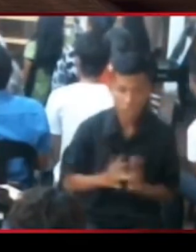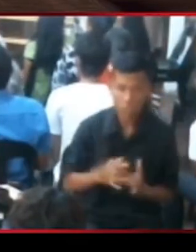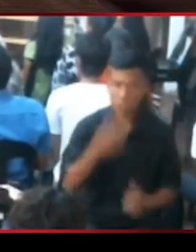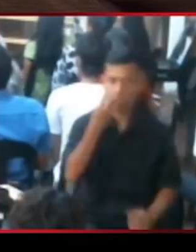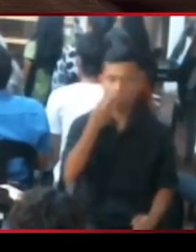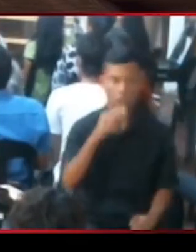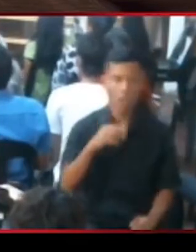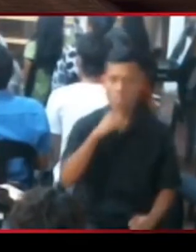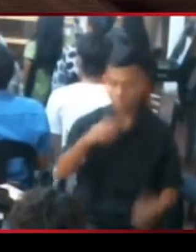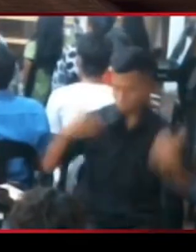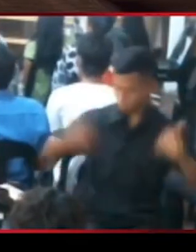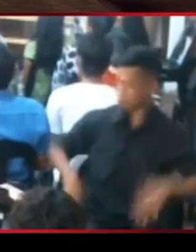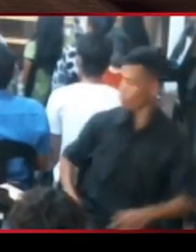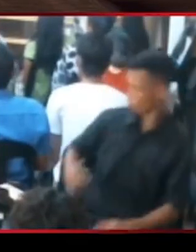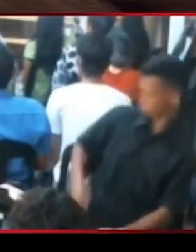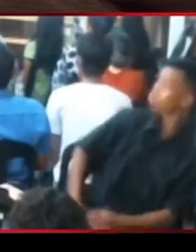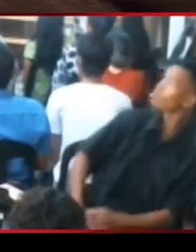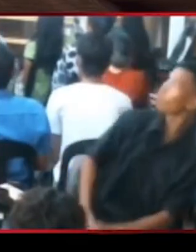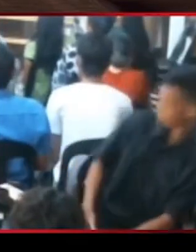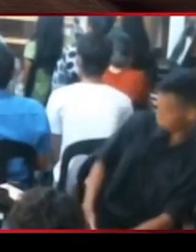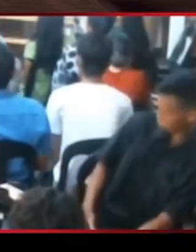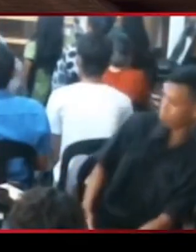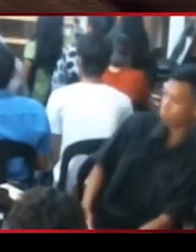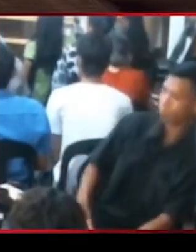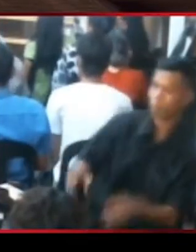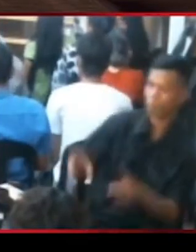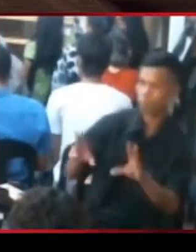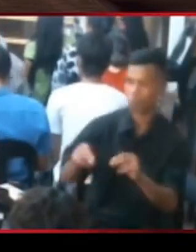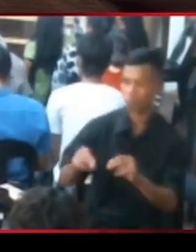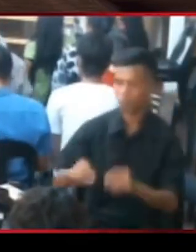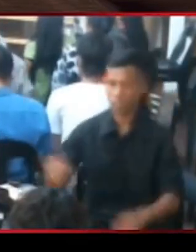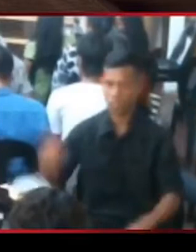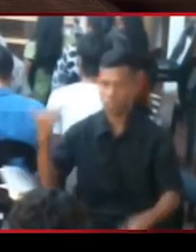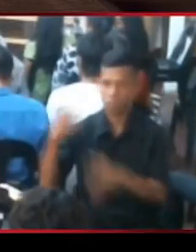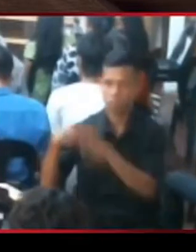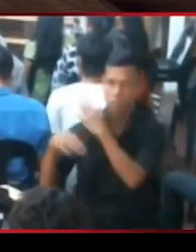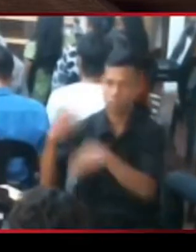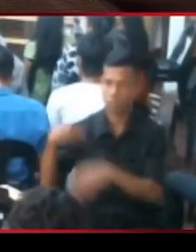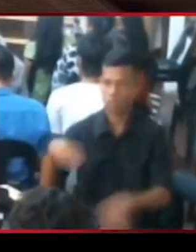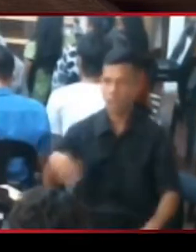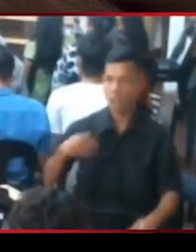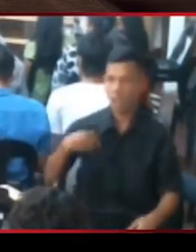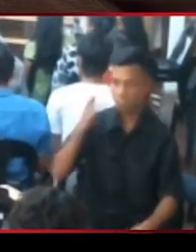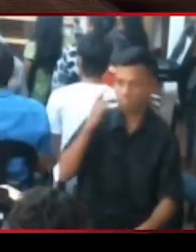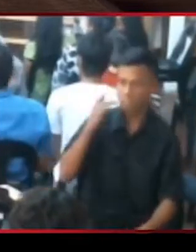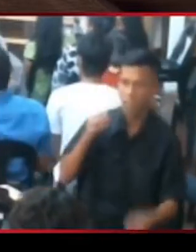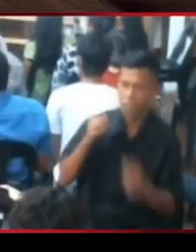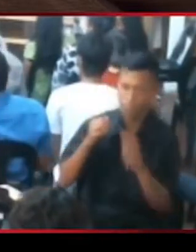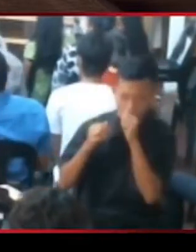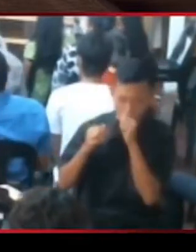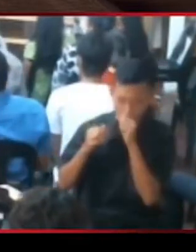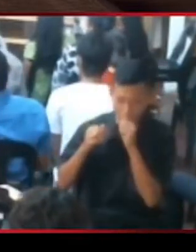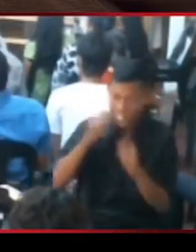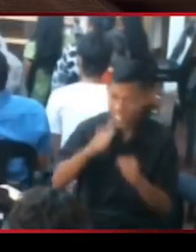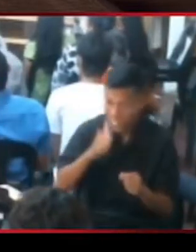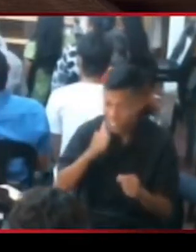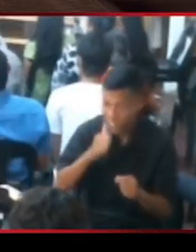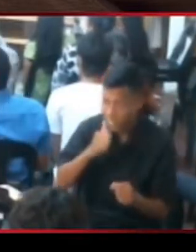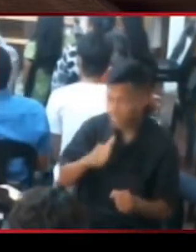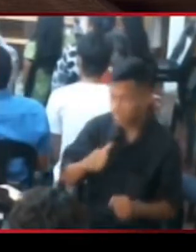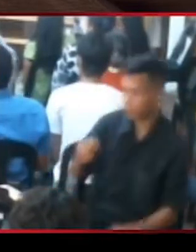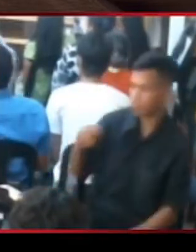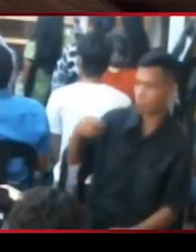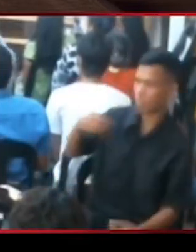And I can't remember where she lived at, but she was a mean, mean woman. She had three or